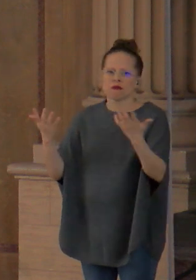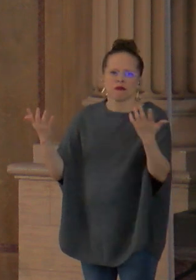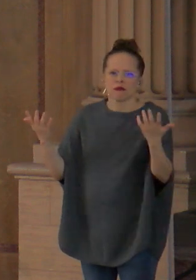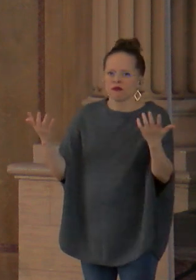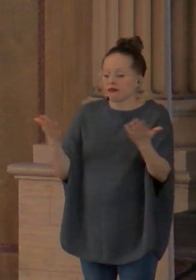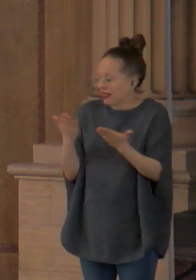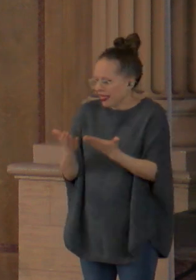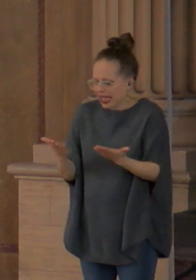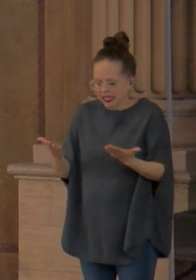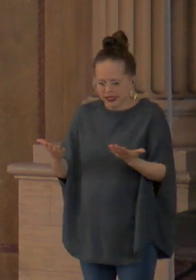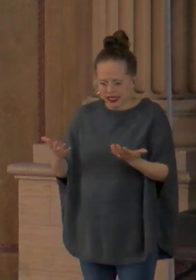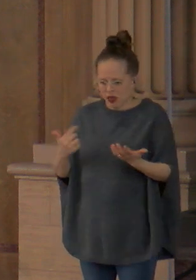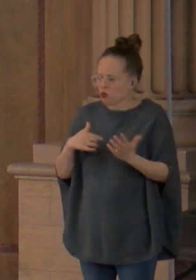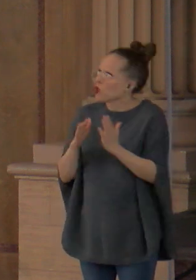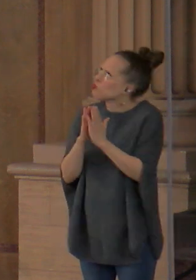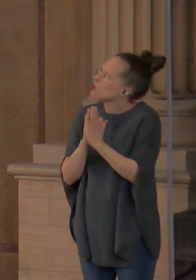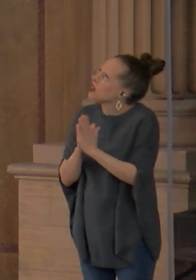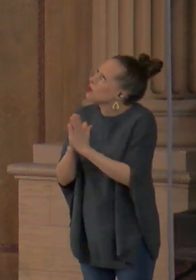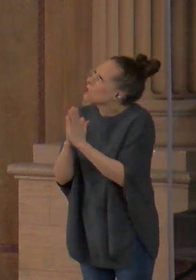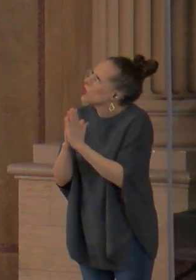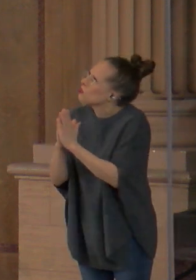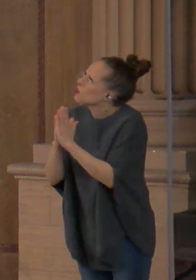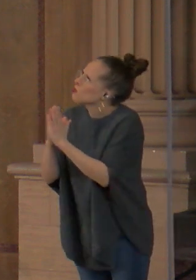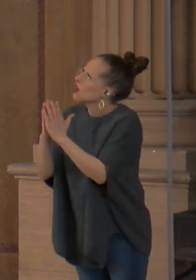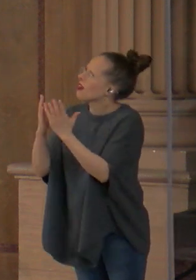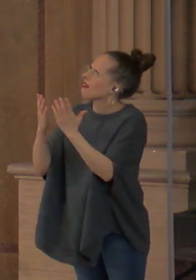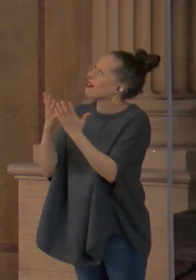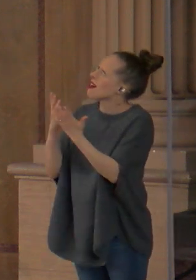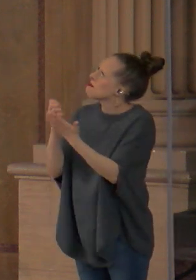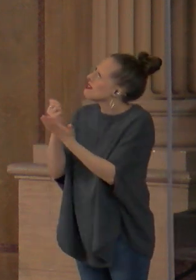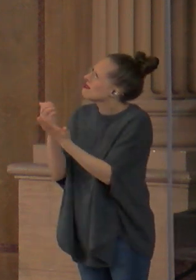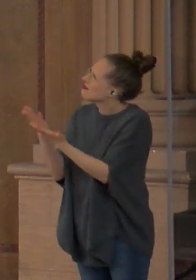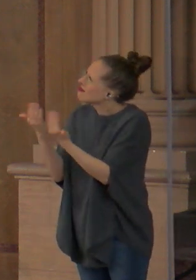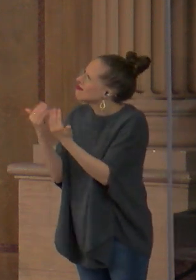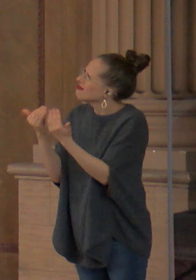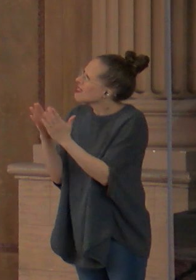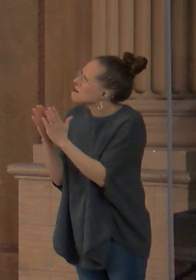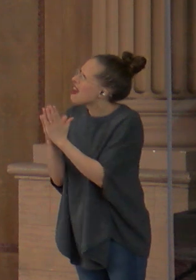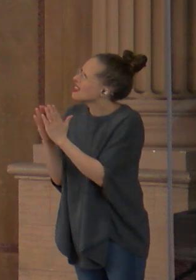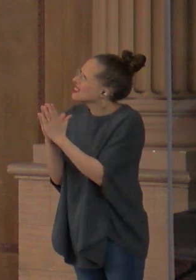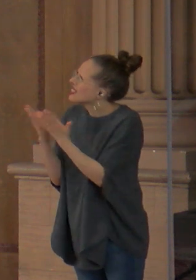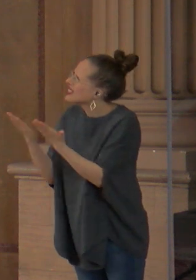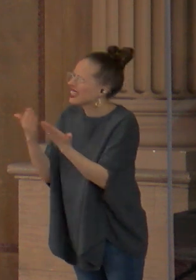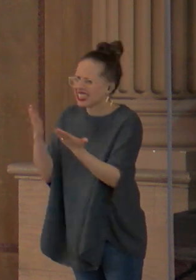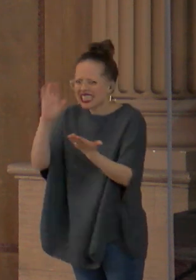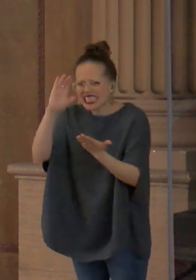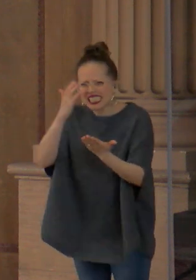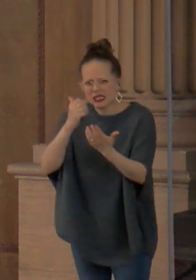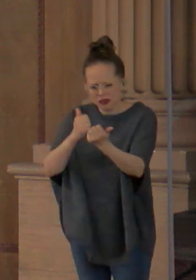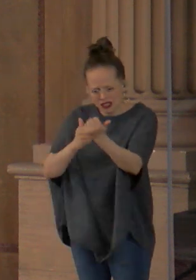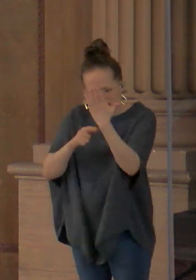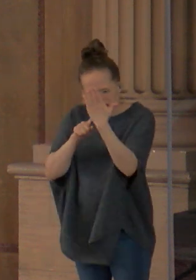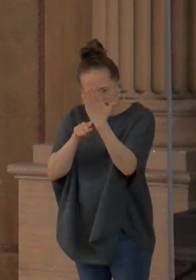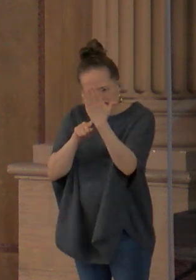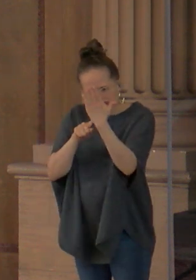the things that we're praying about, that we're asking God to do, but they seem like they won't go away.